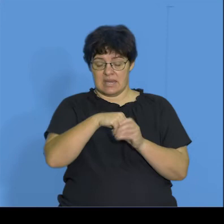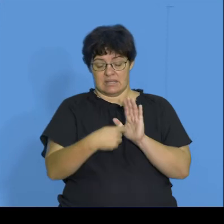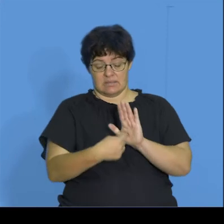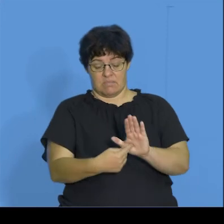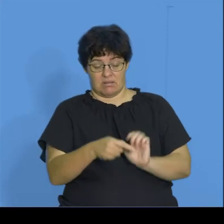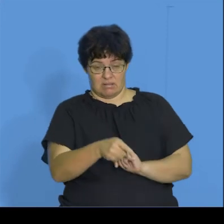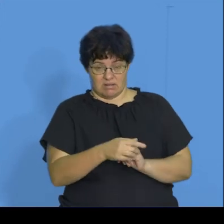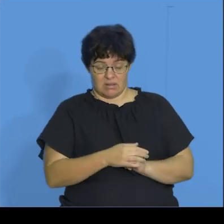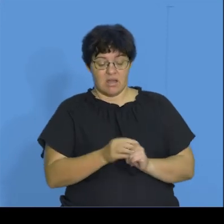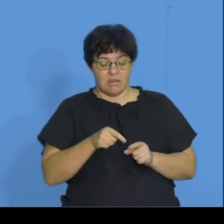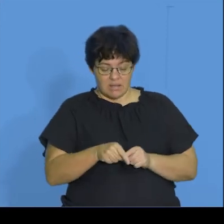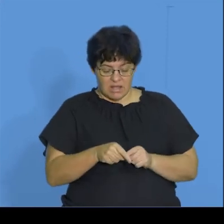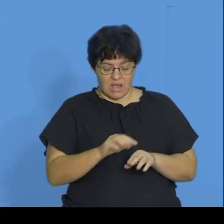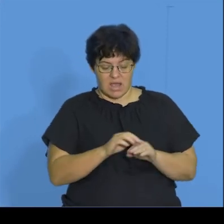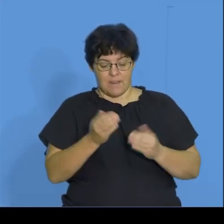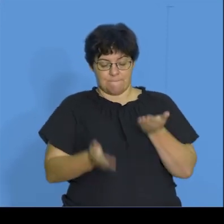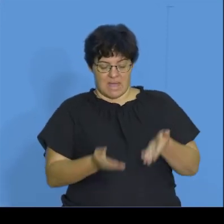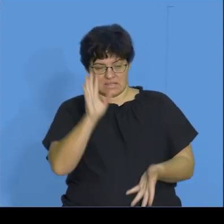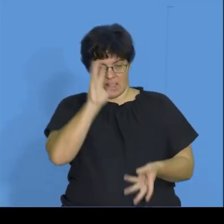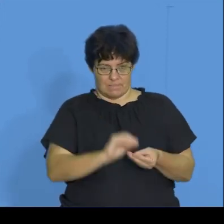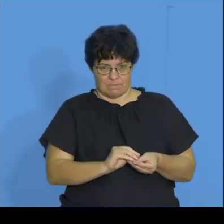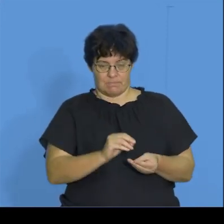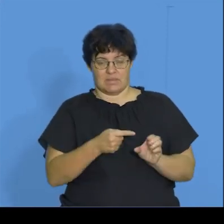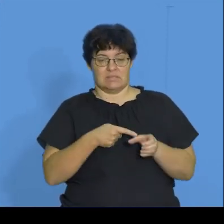divided by total mass of sample.